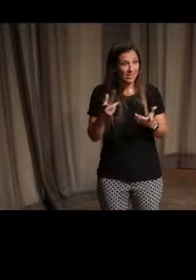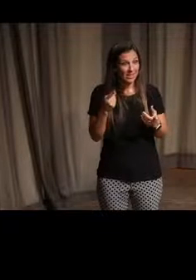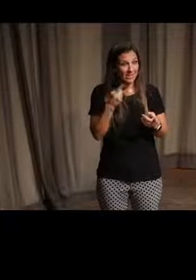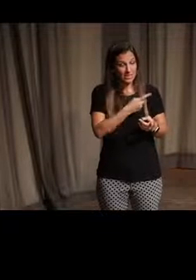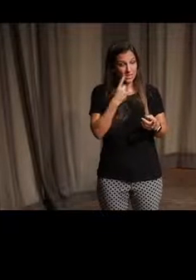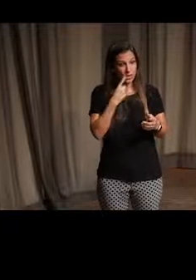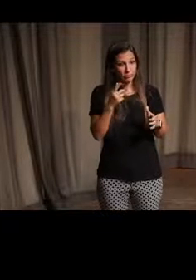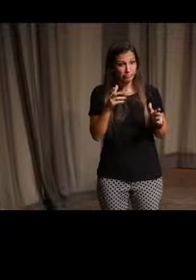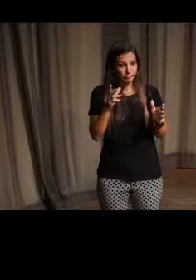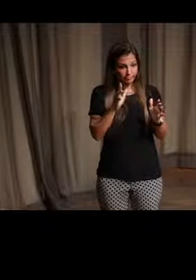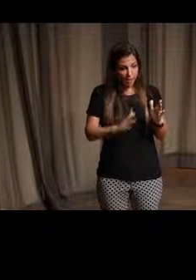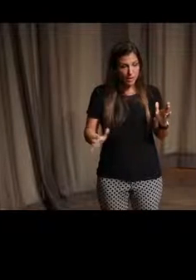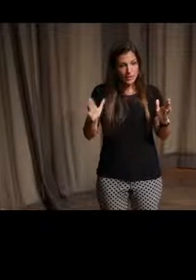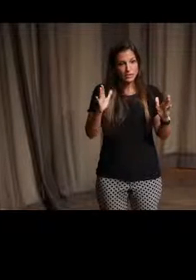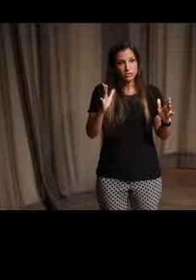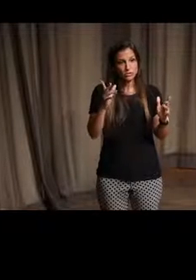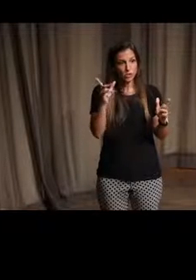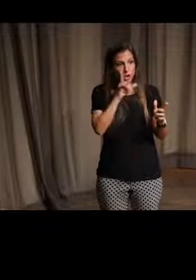with. And